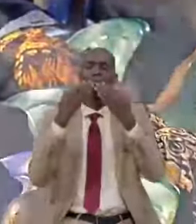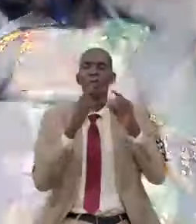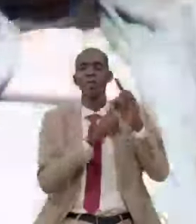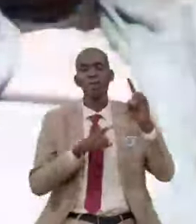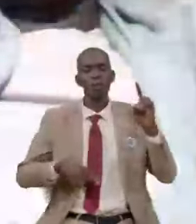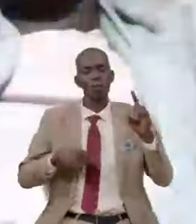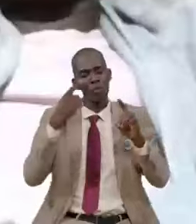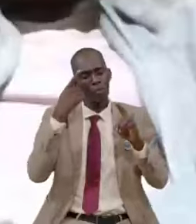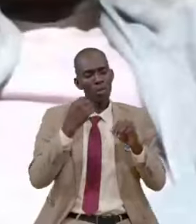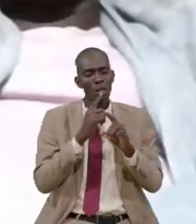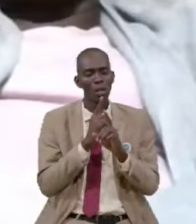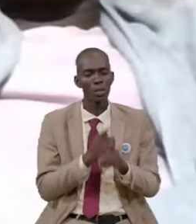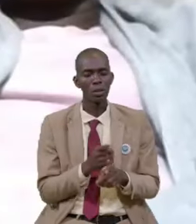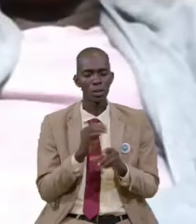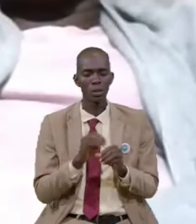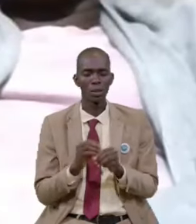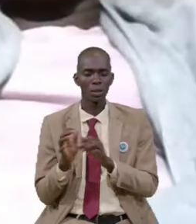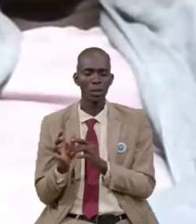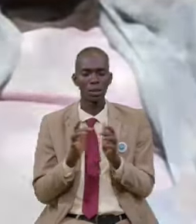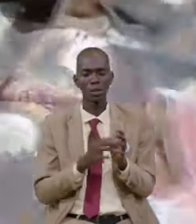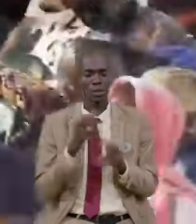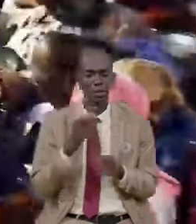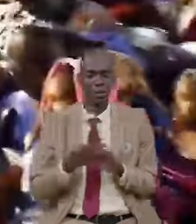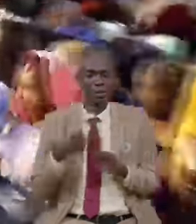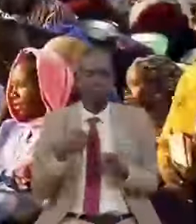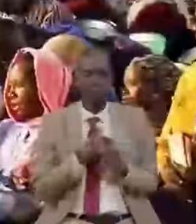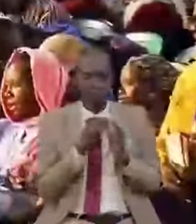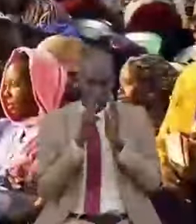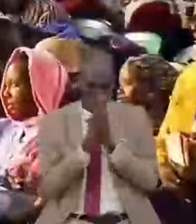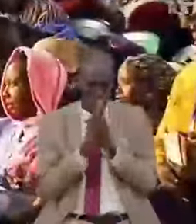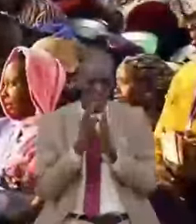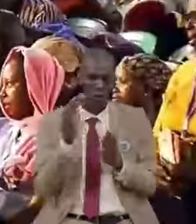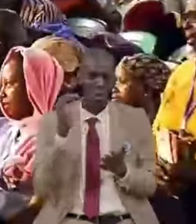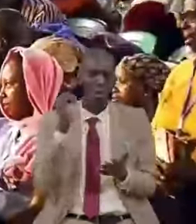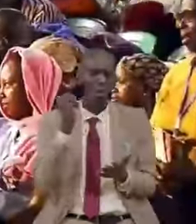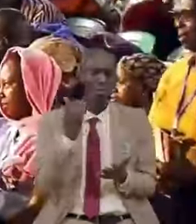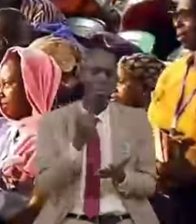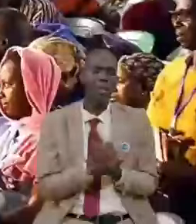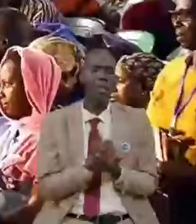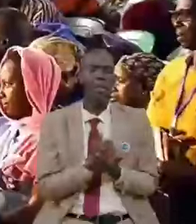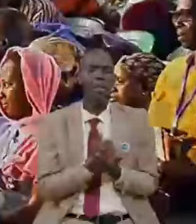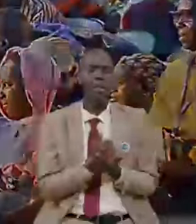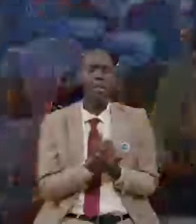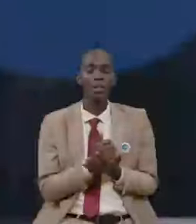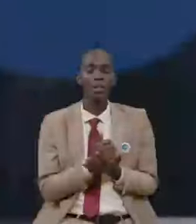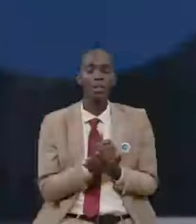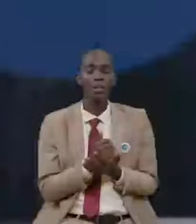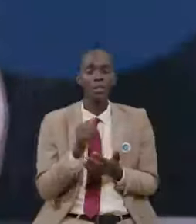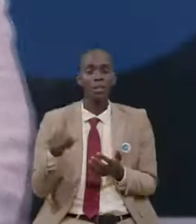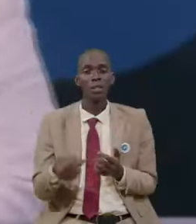In Jesus' name we pray. Amen. Another amen.